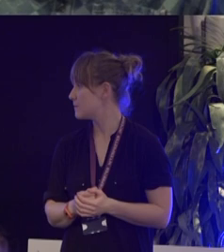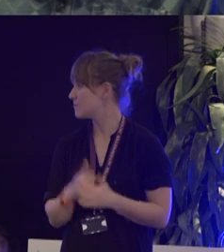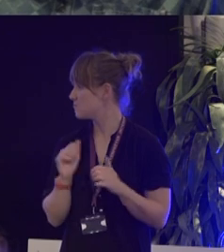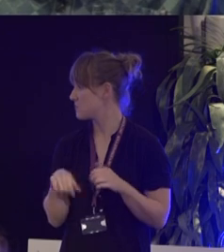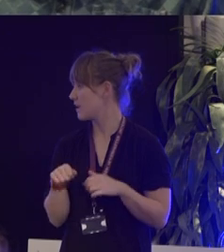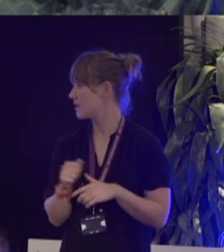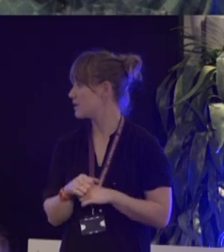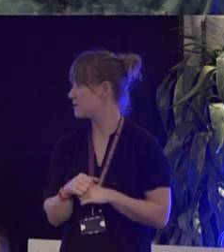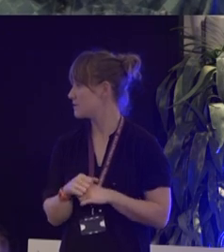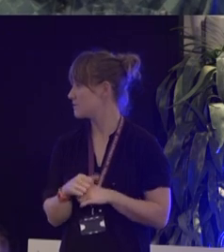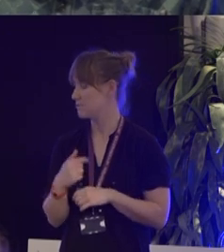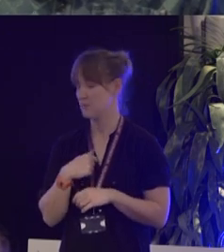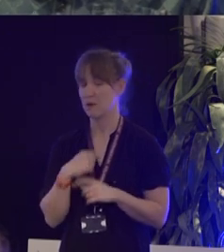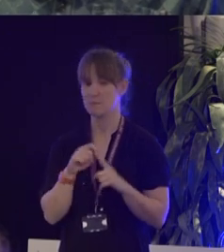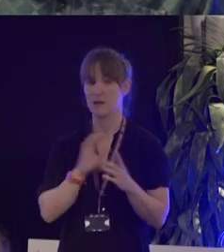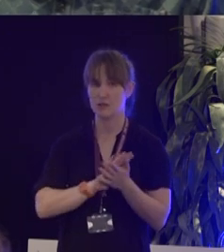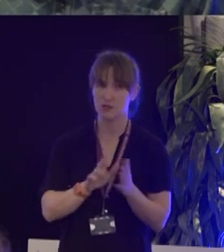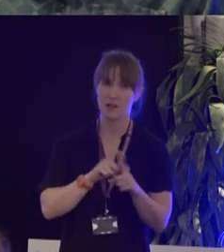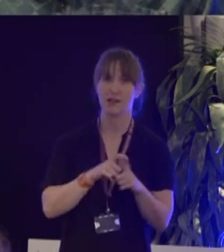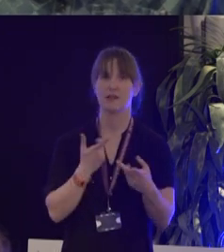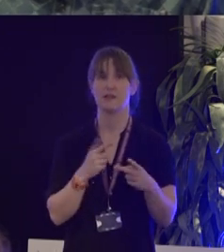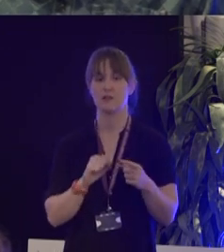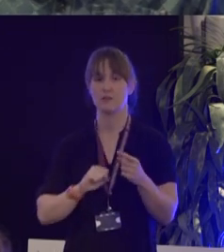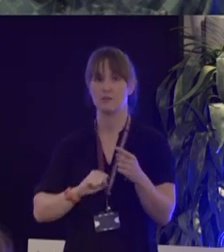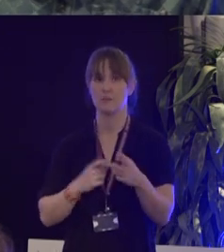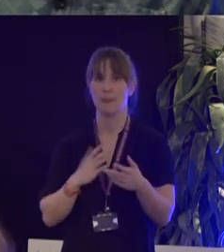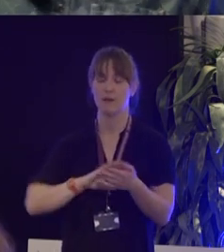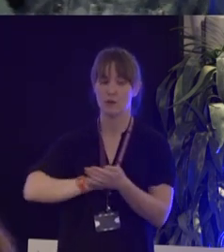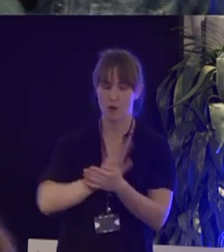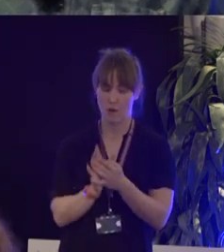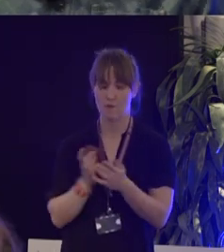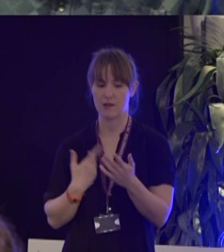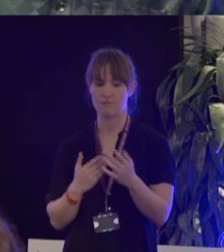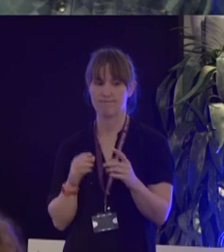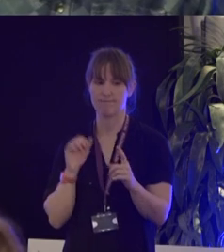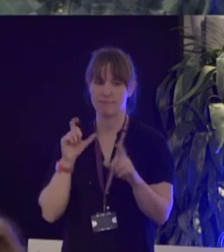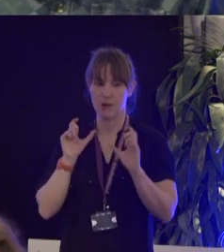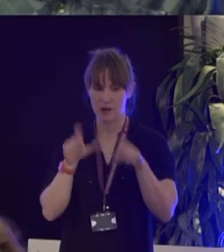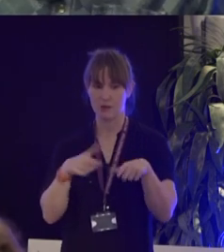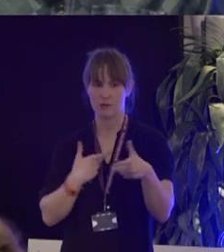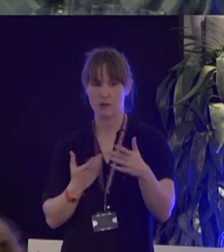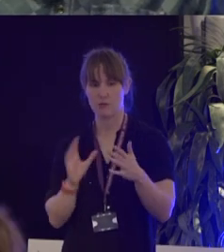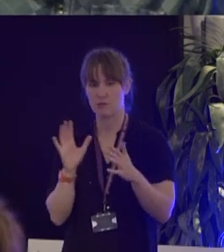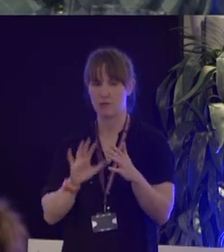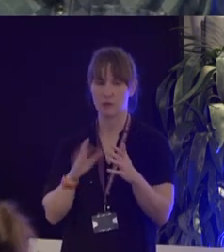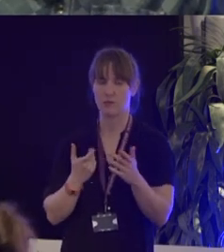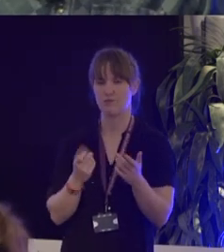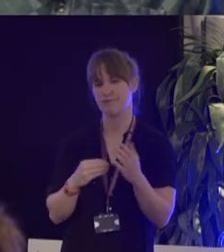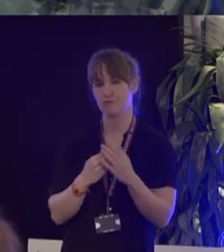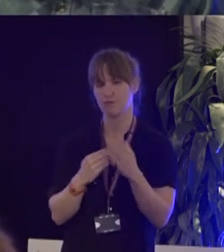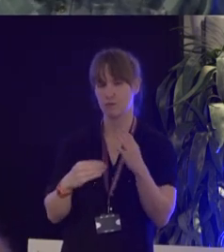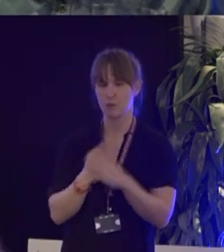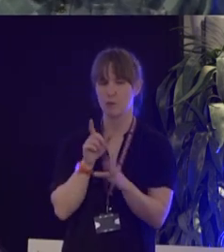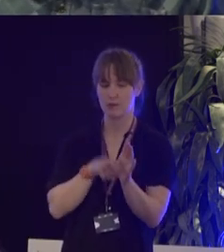I guess during my PhD, kind of COVID hit in the new year after I started, and I thought I'd be working